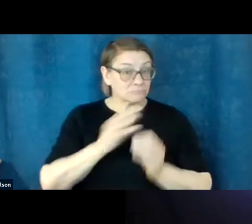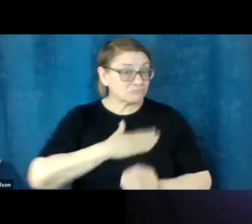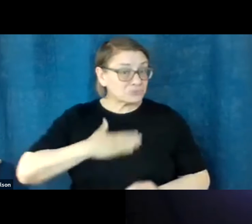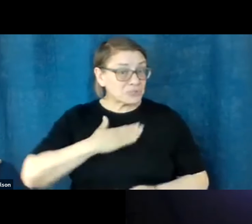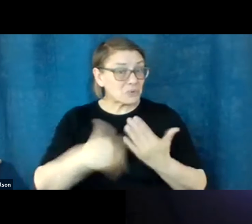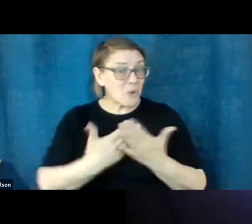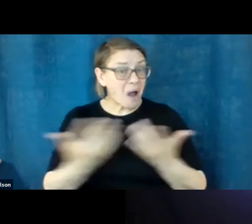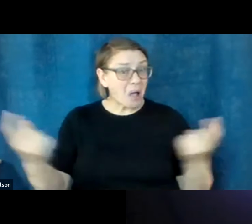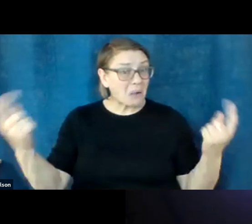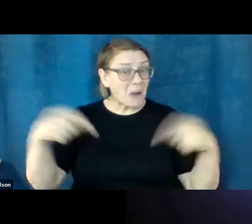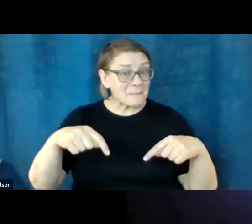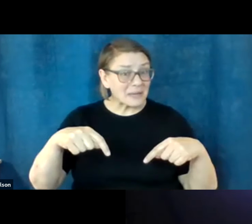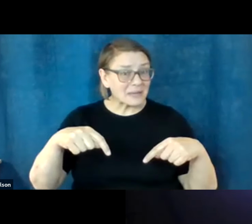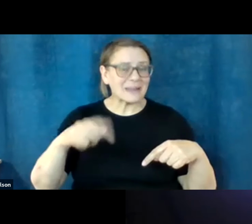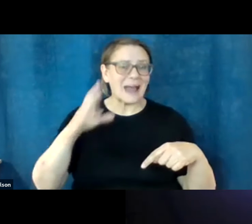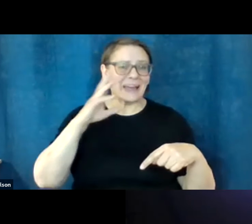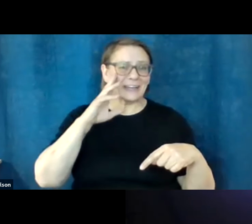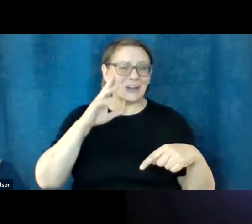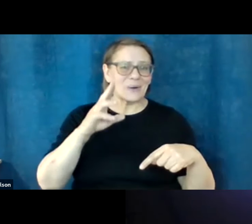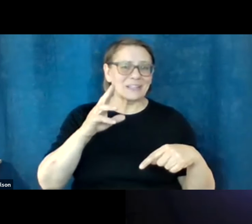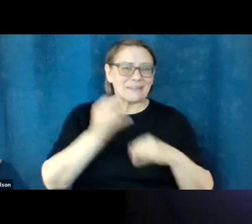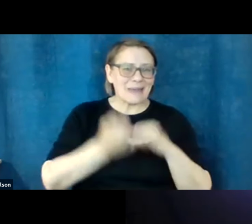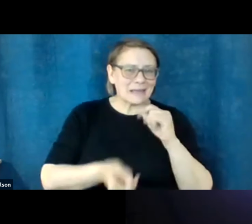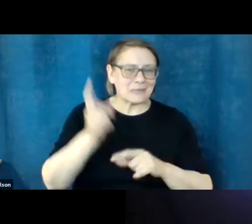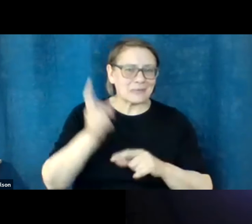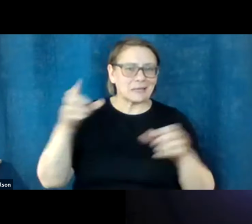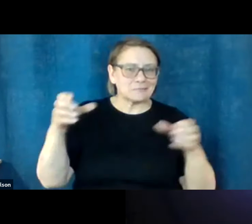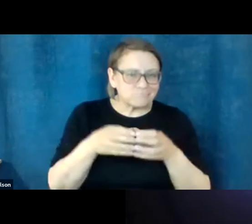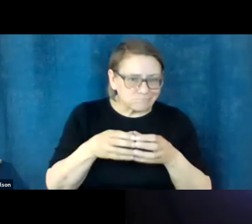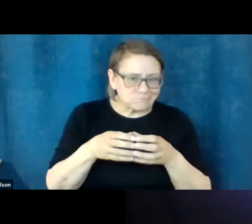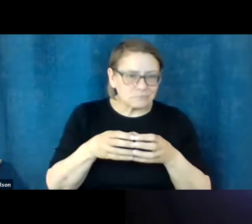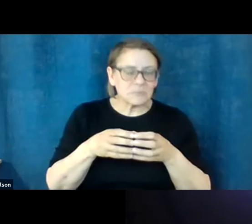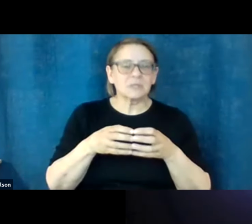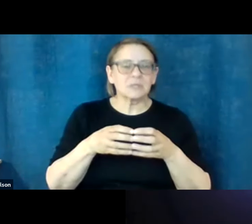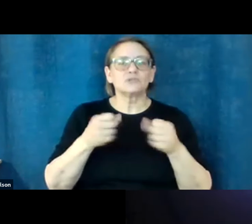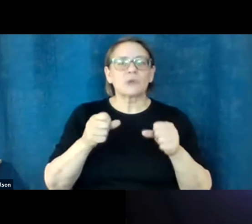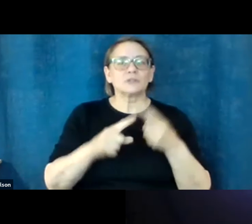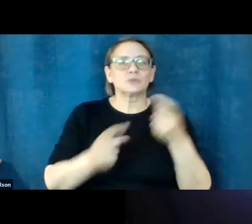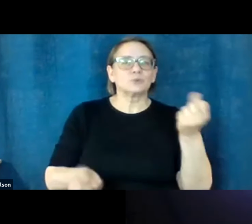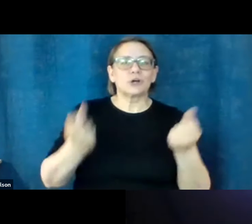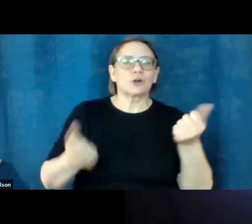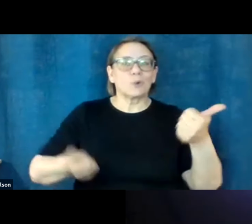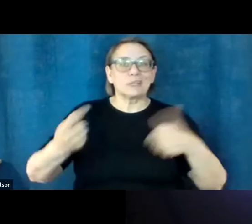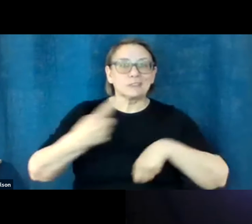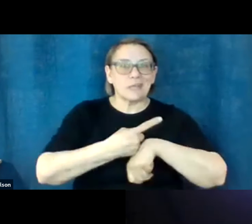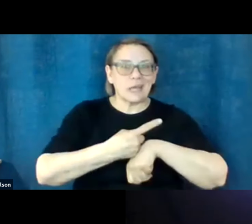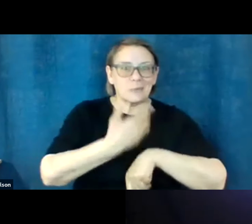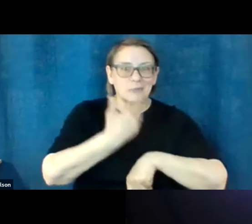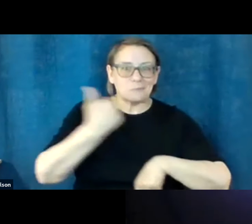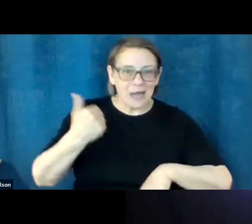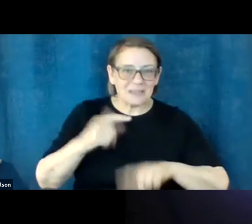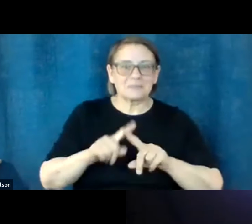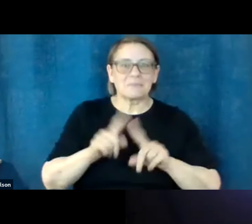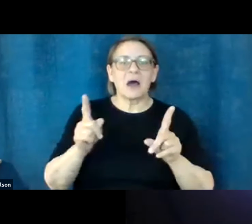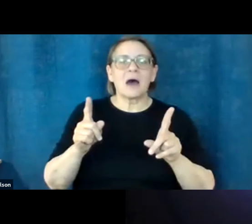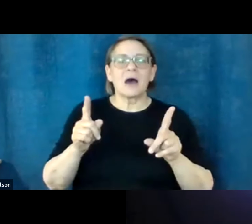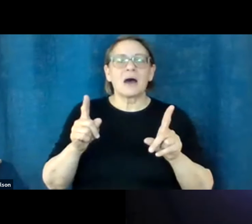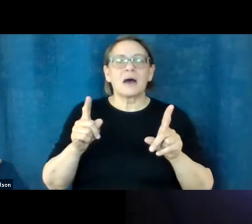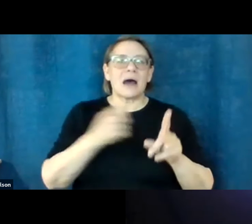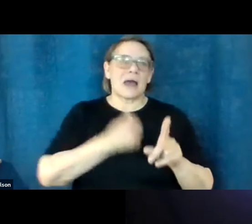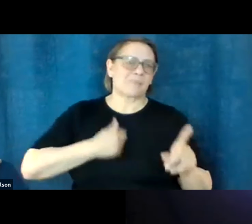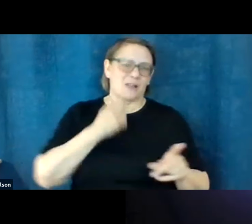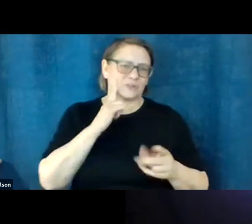coming together, I know it's kind of peacefully put together at the end of last week, trying to juggle the date earlier this week. I apologize